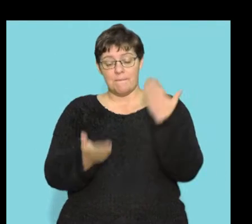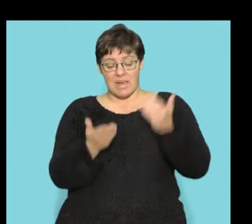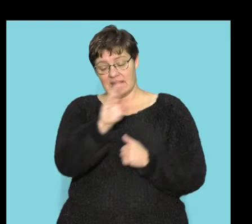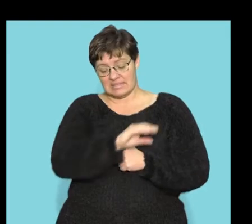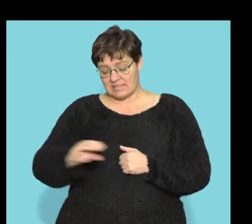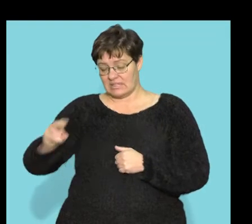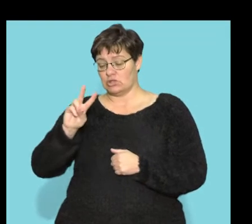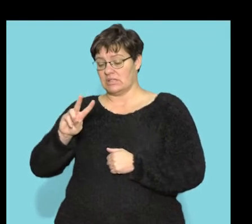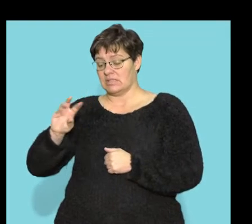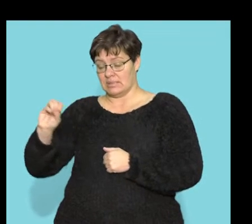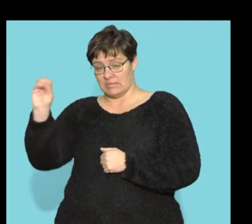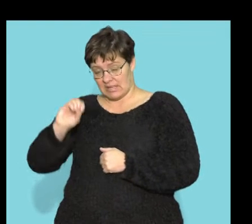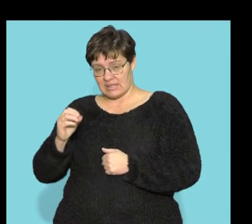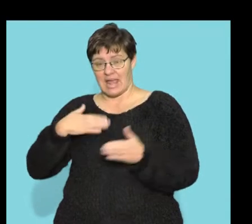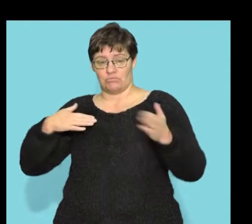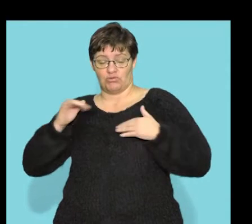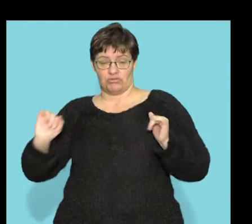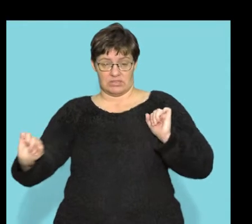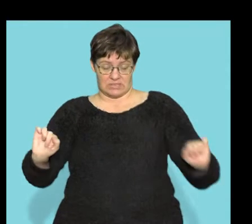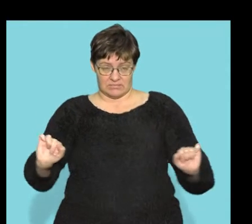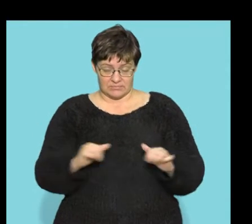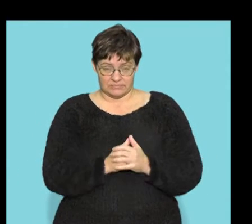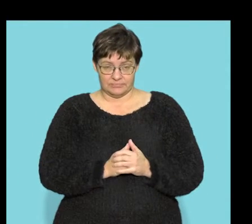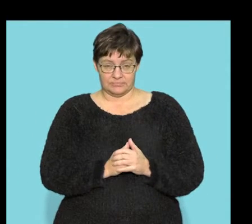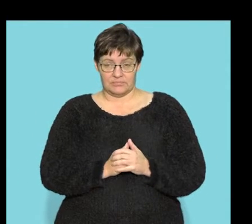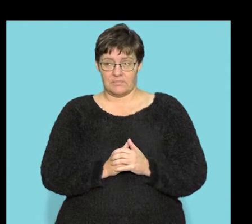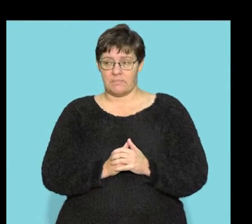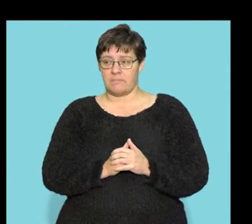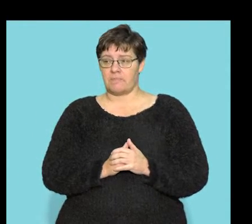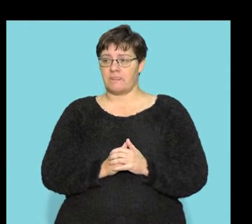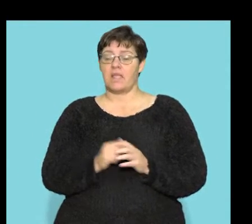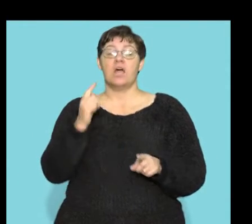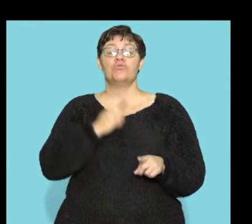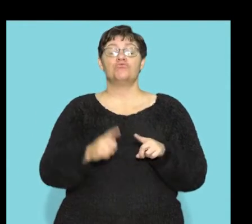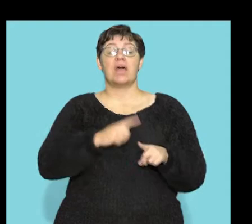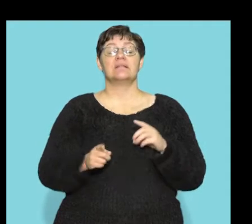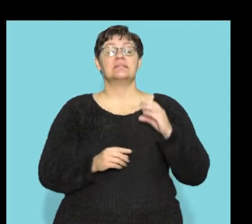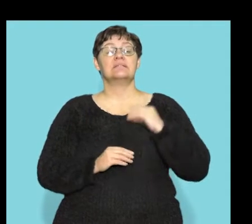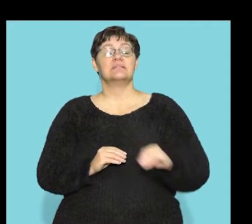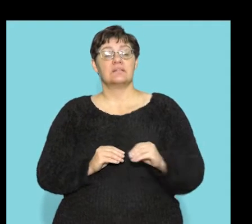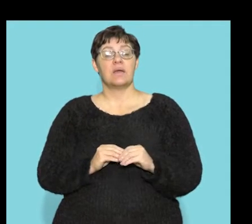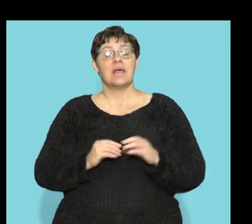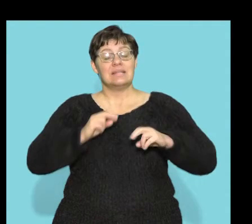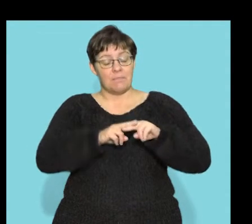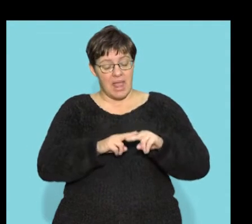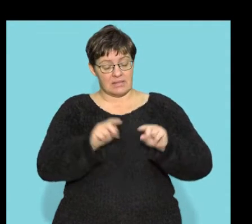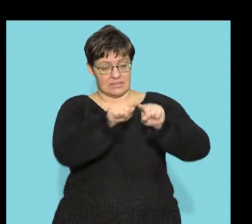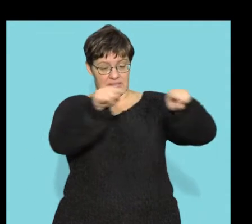an administration cost. Okay? Then we are told that the rent must be allocated according to the floor